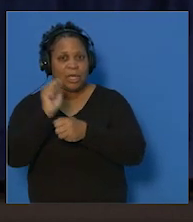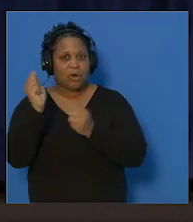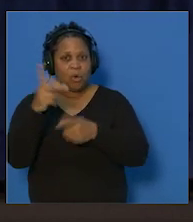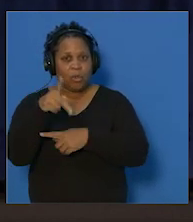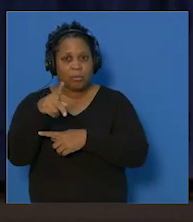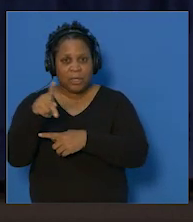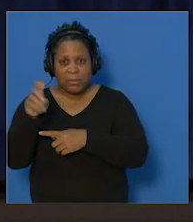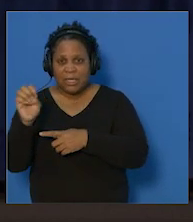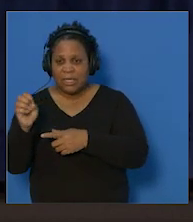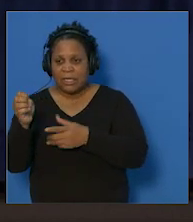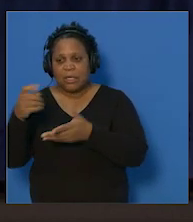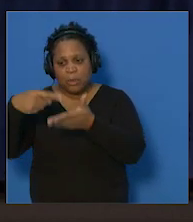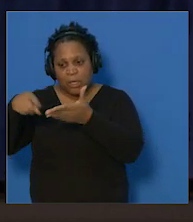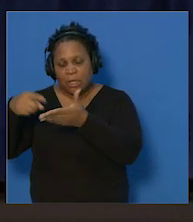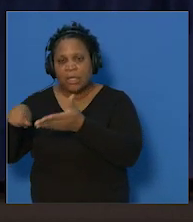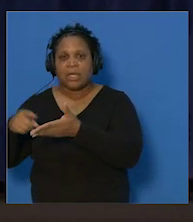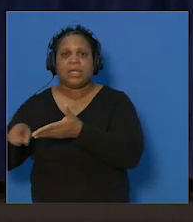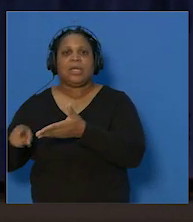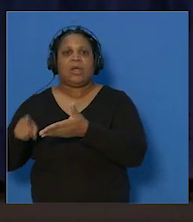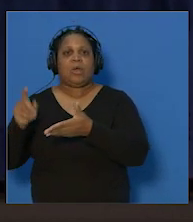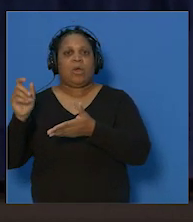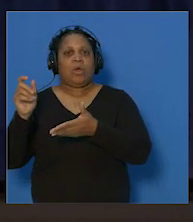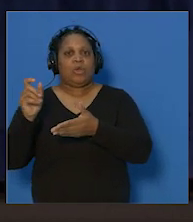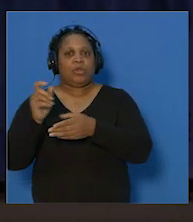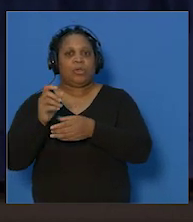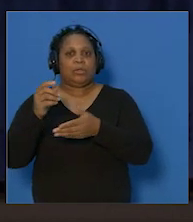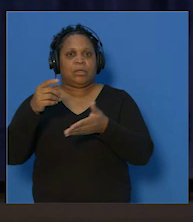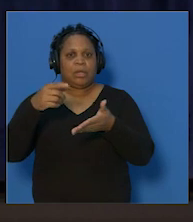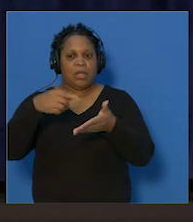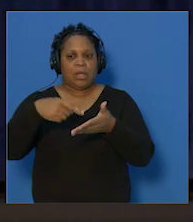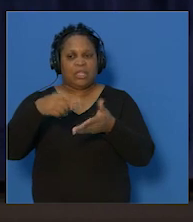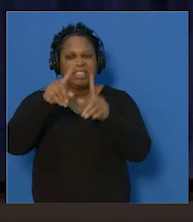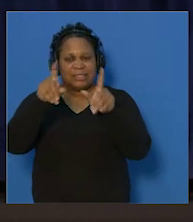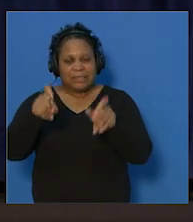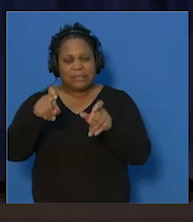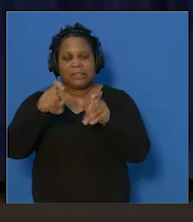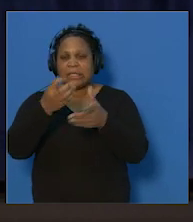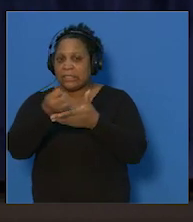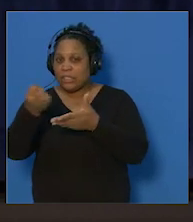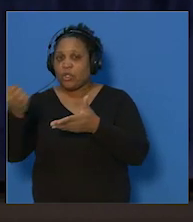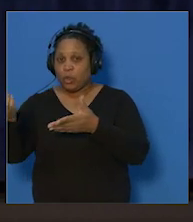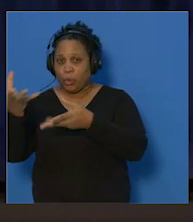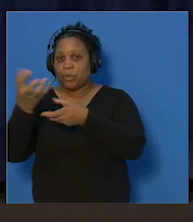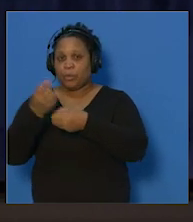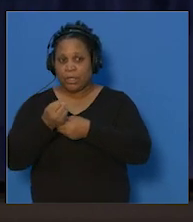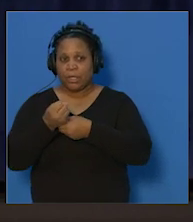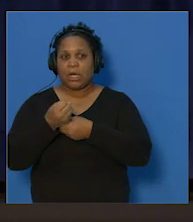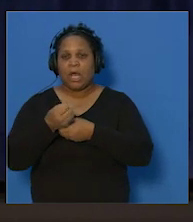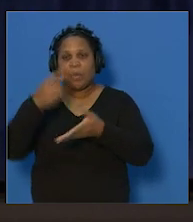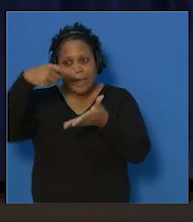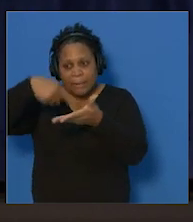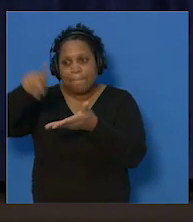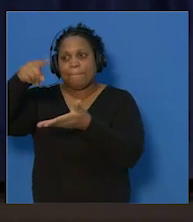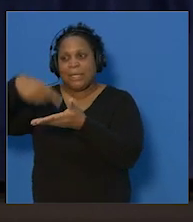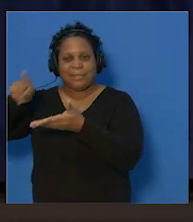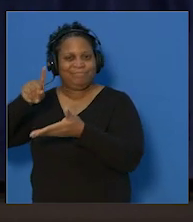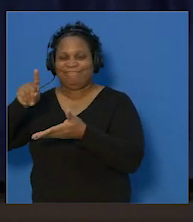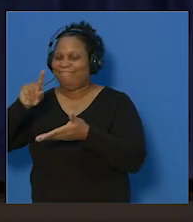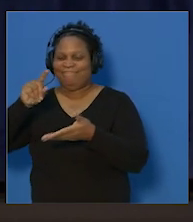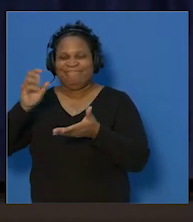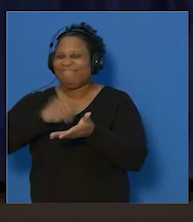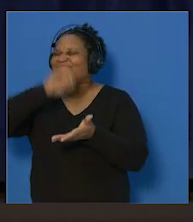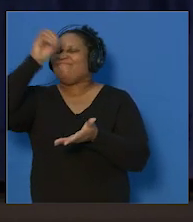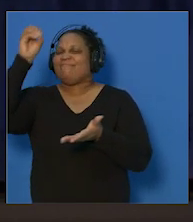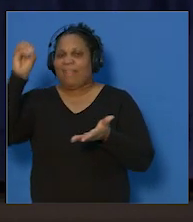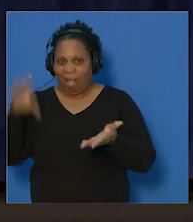had to acquire, in order to acquire some of this testing equipment of which we've gotten, it's not been cheap. And so there's been a